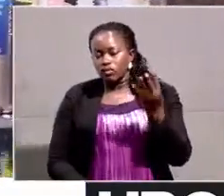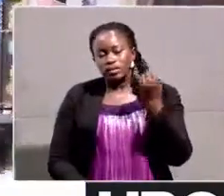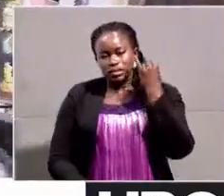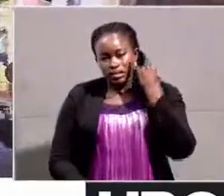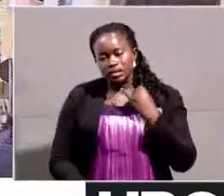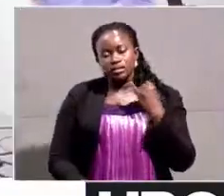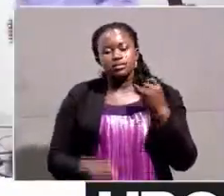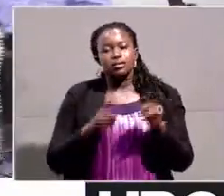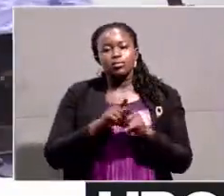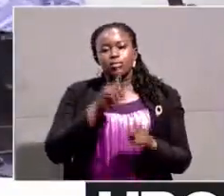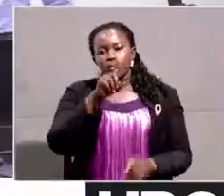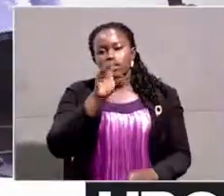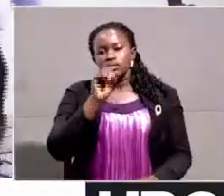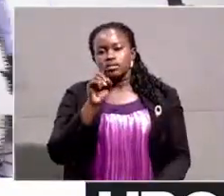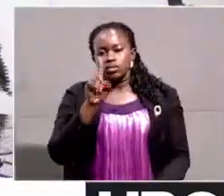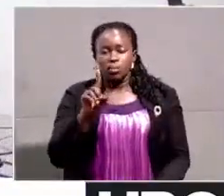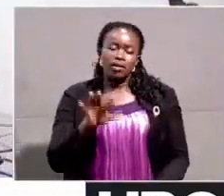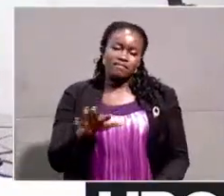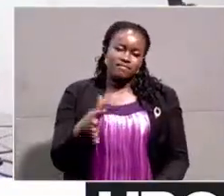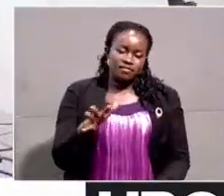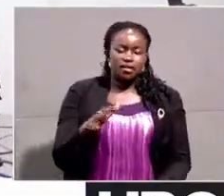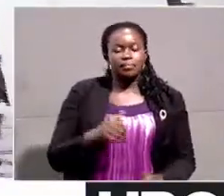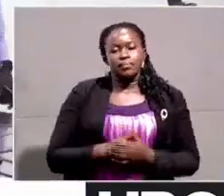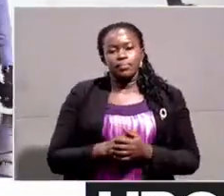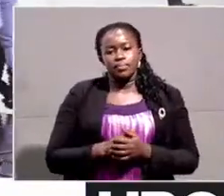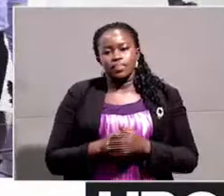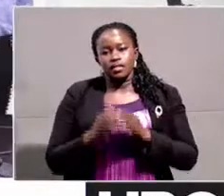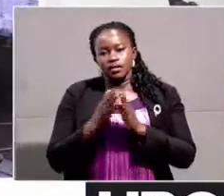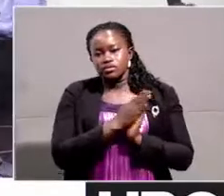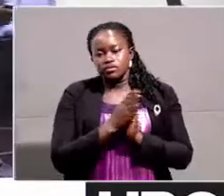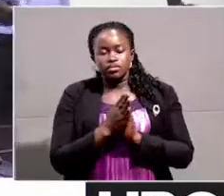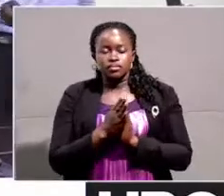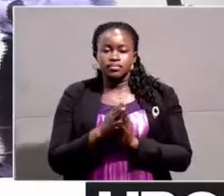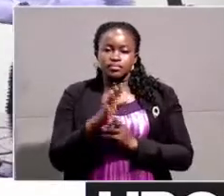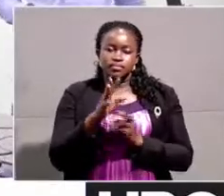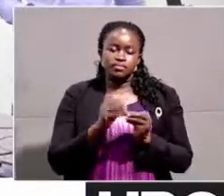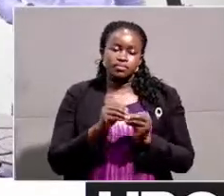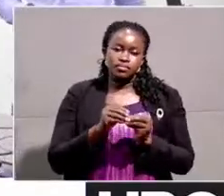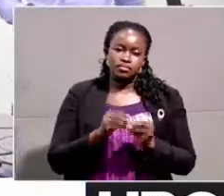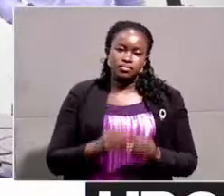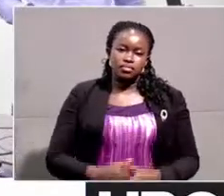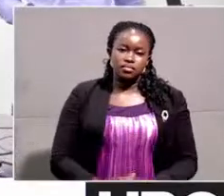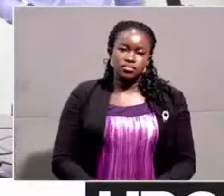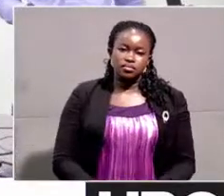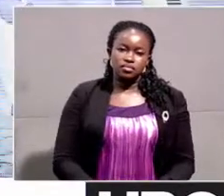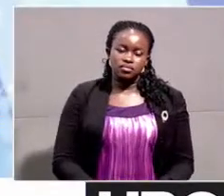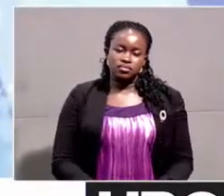and 101 minor. Lydia Chomkama, UBC News.